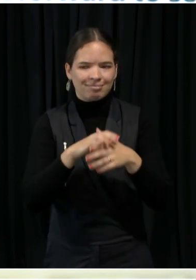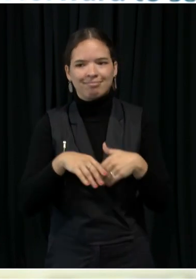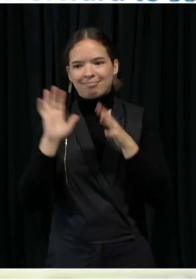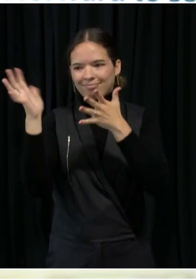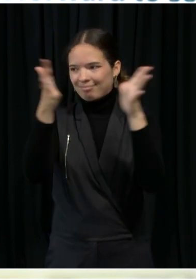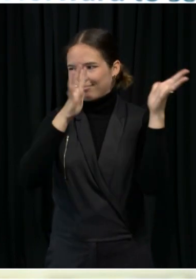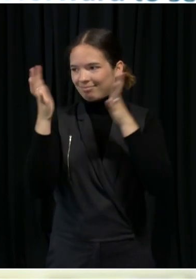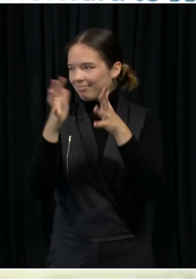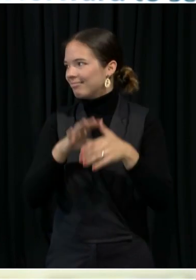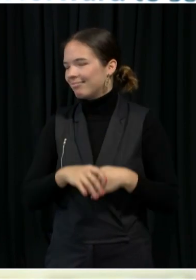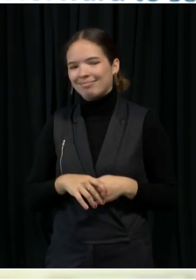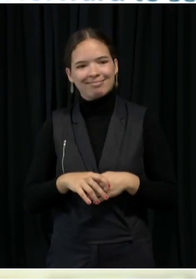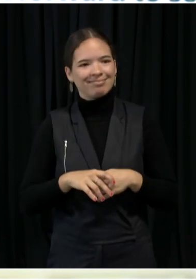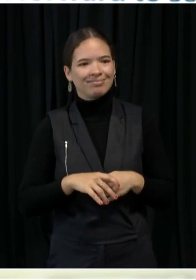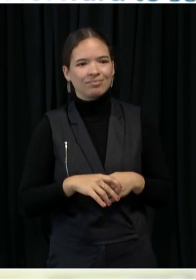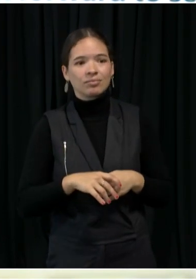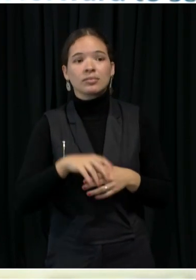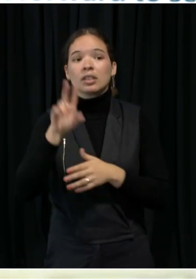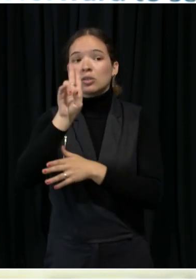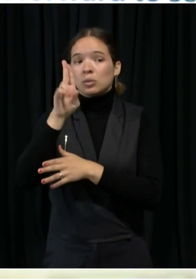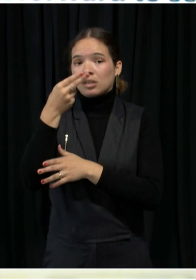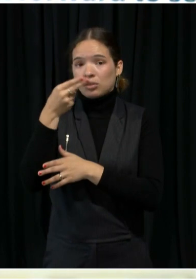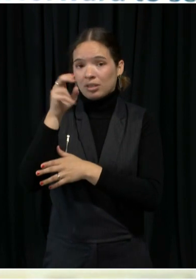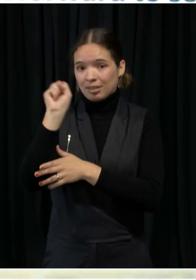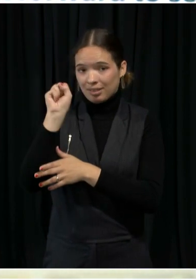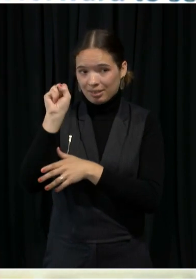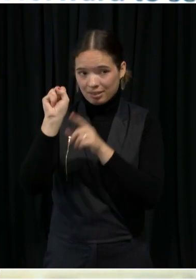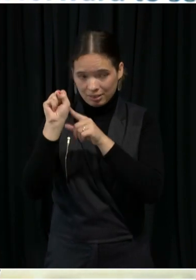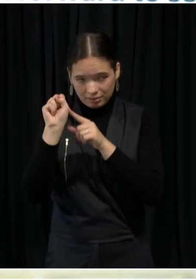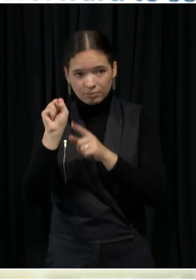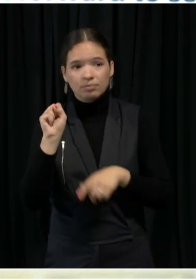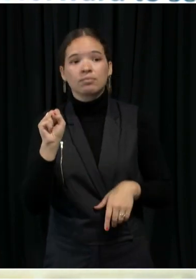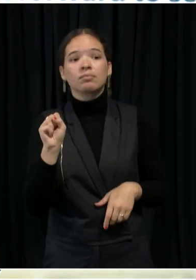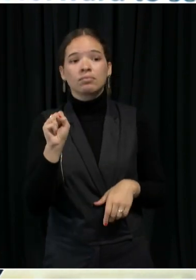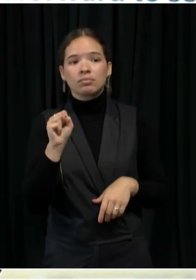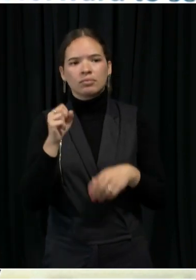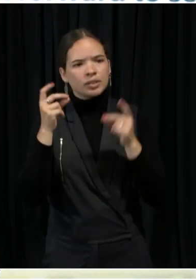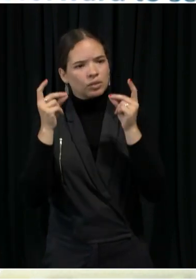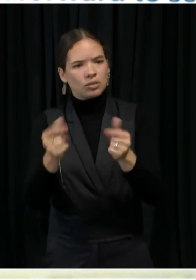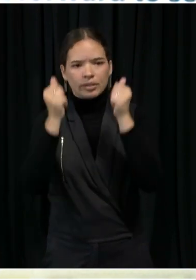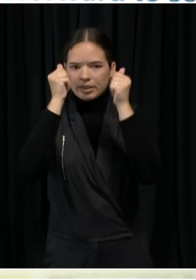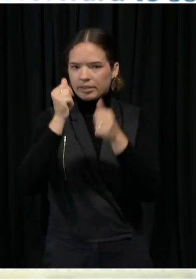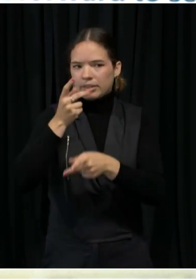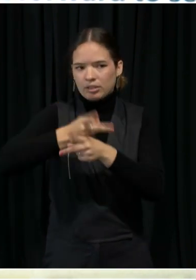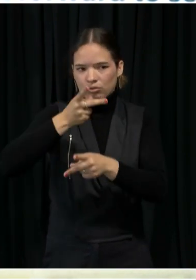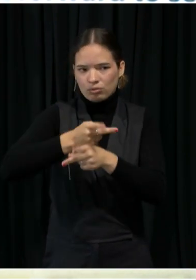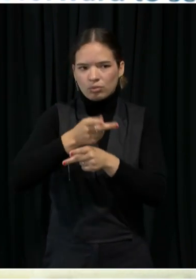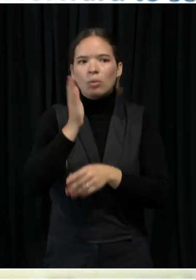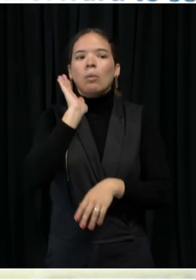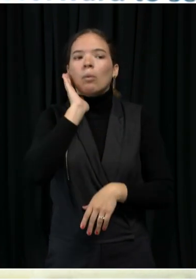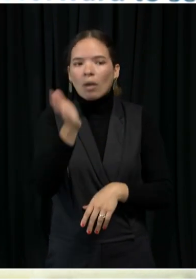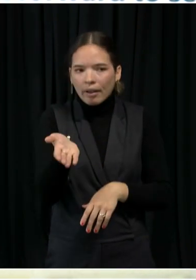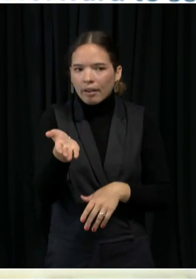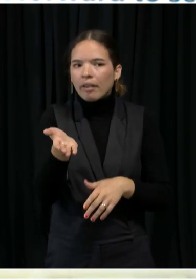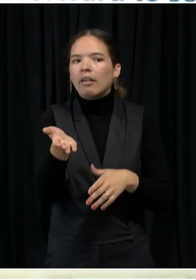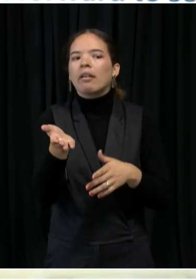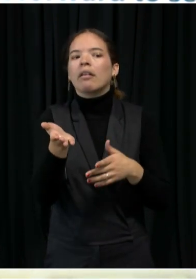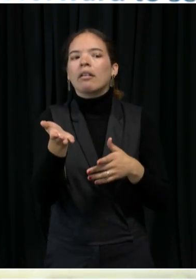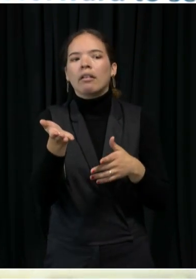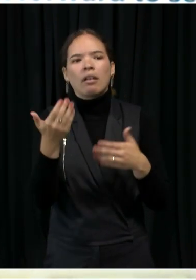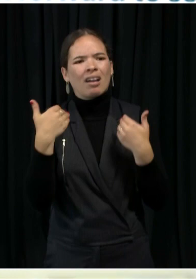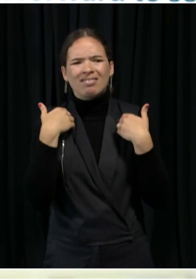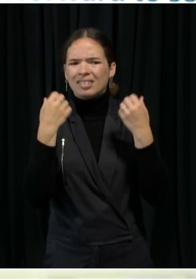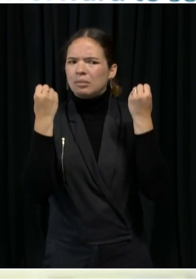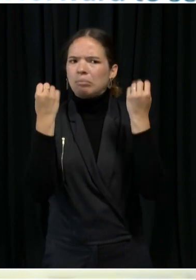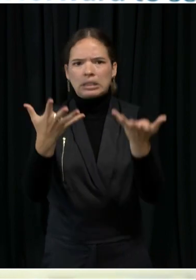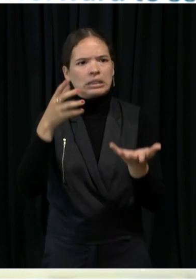to our University Healthcare Services system. The Urgent Care Center will meet immediate needs to focus on some of those things that our residents